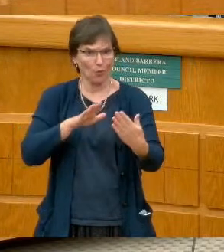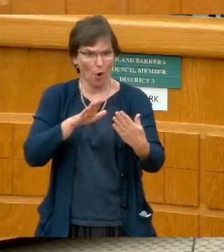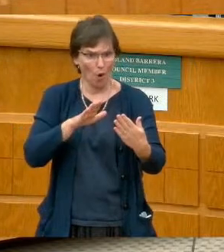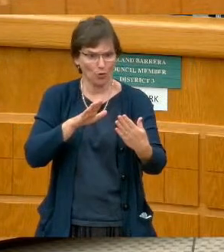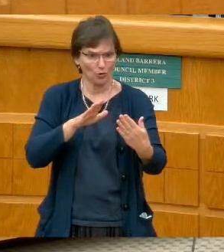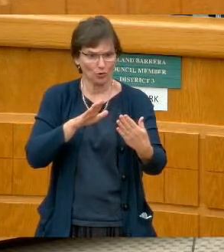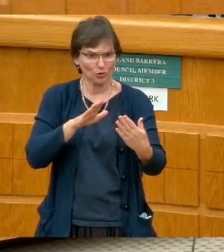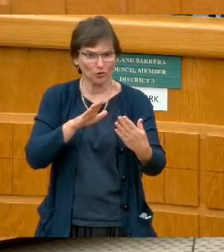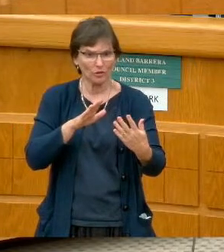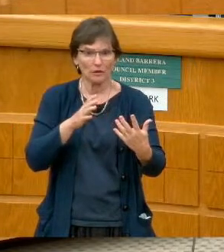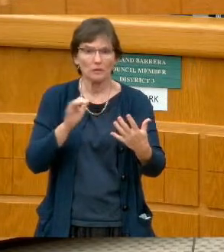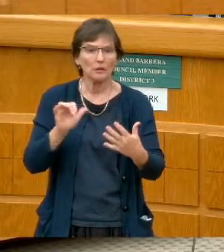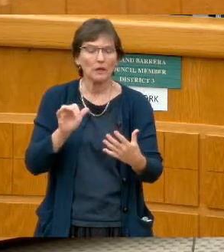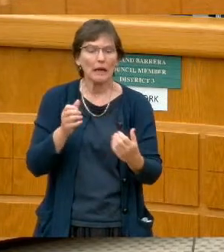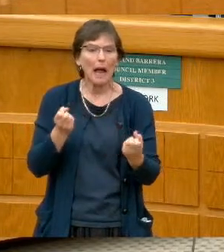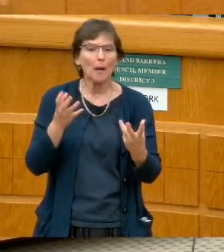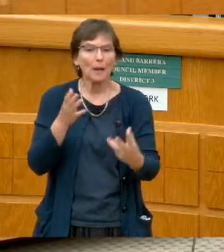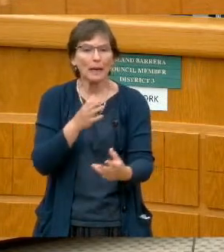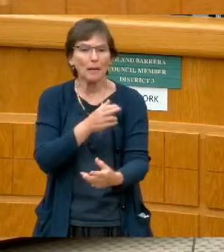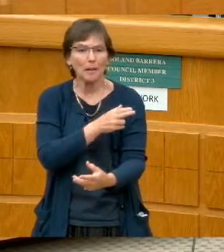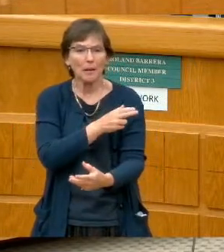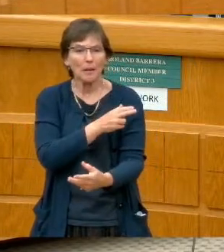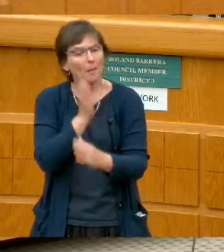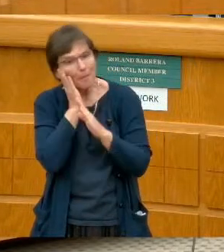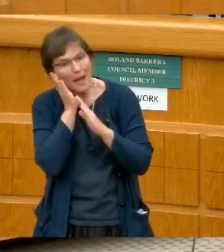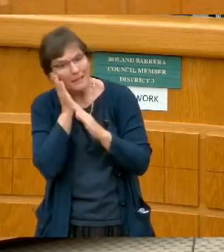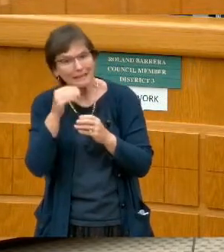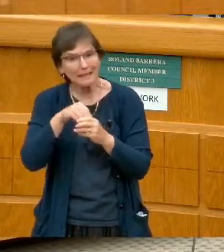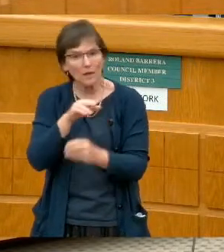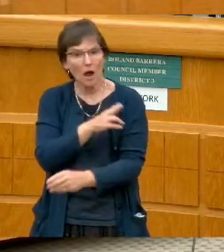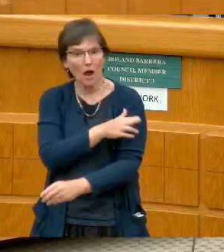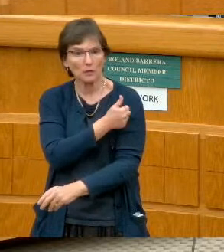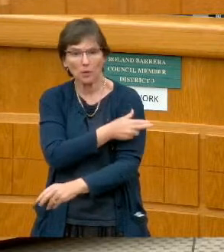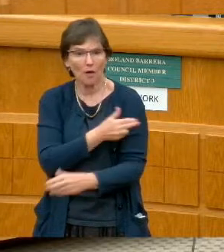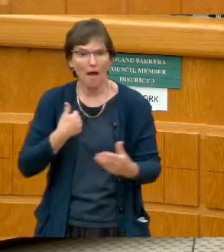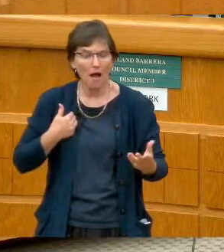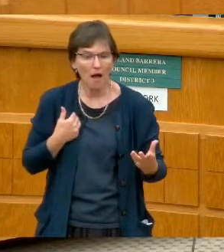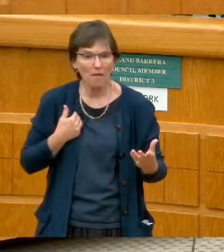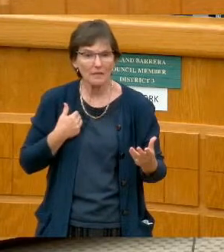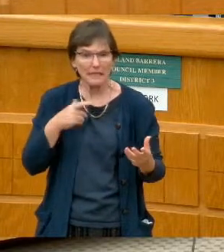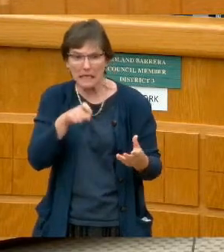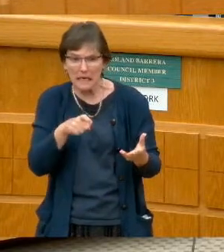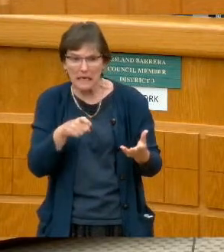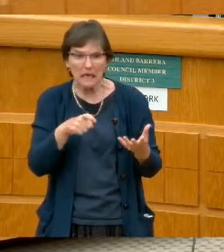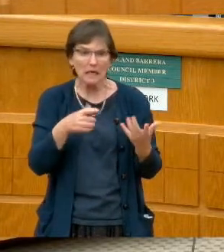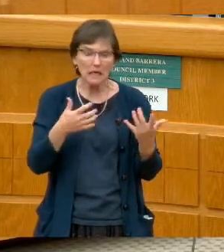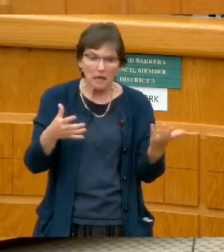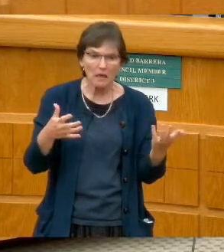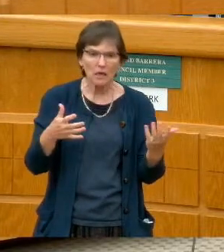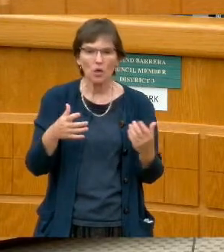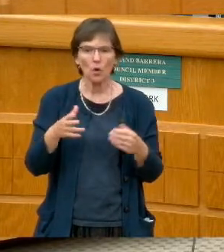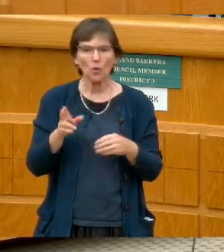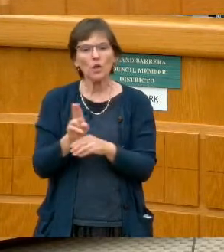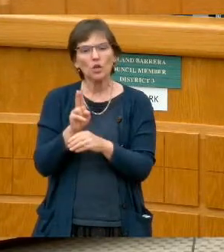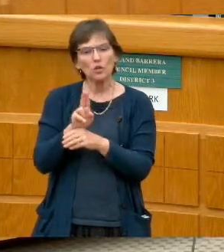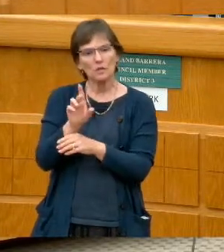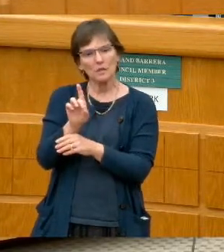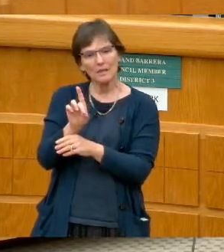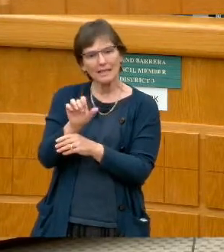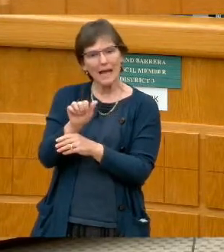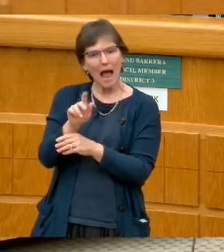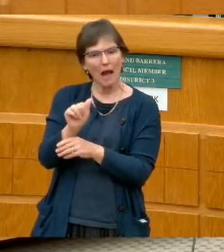those hospital beds. And we have used data time and time again to request more